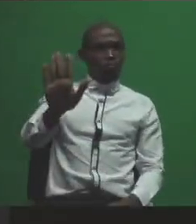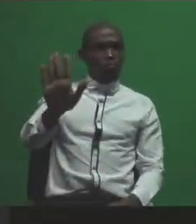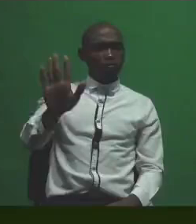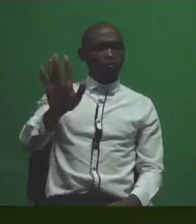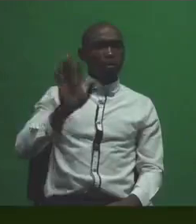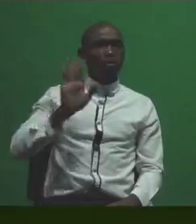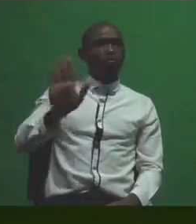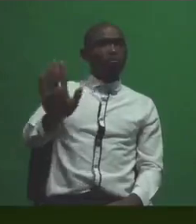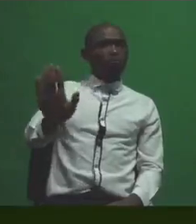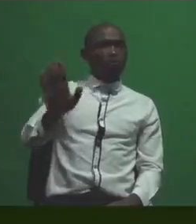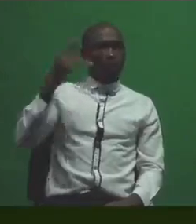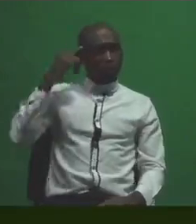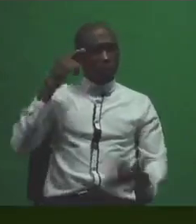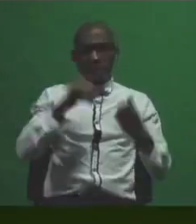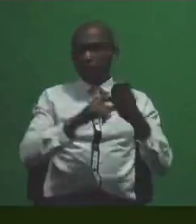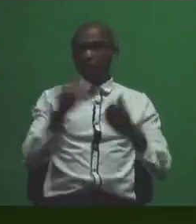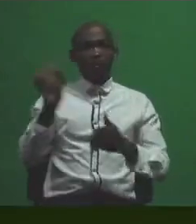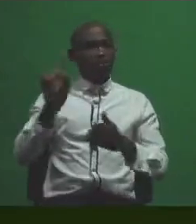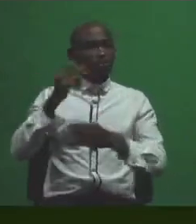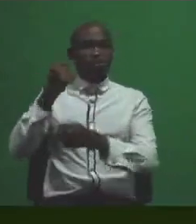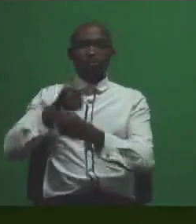do and not to do.